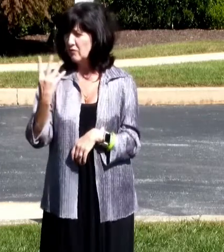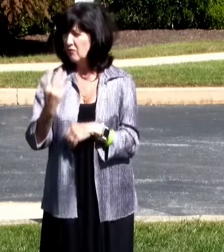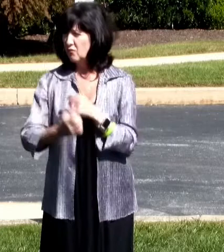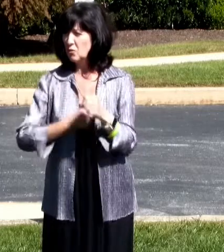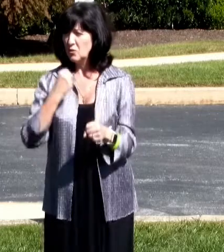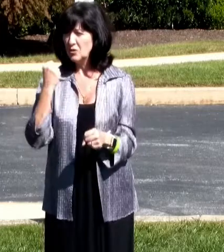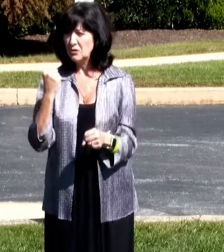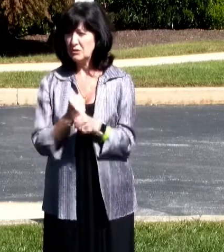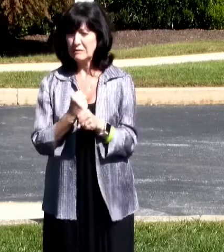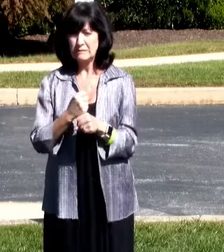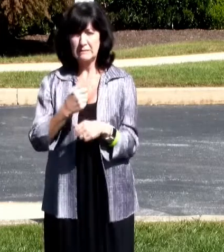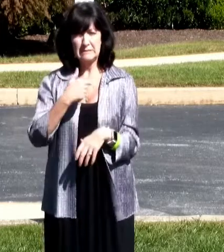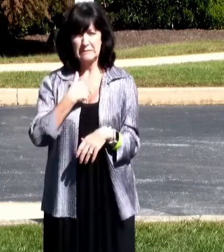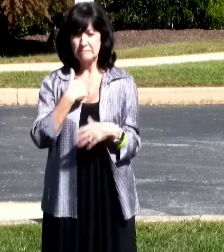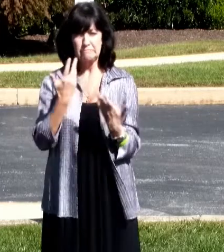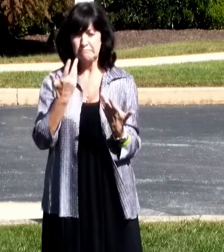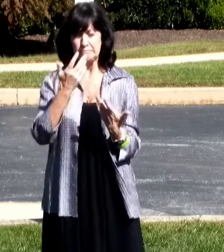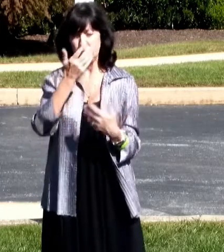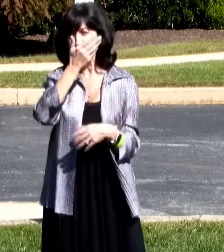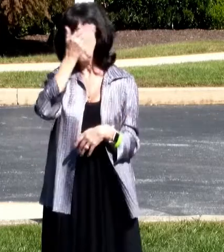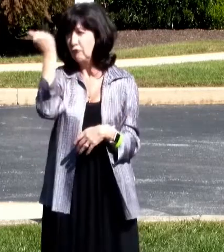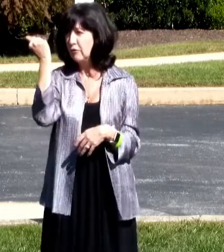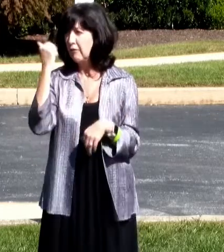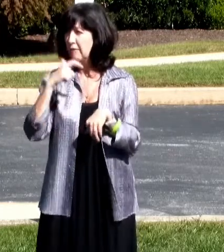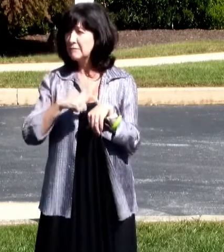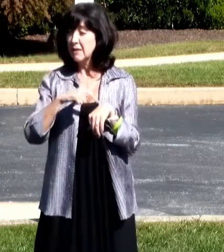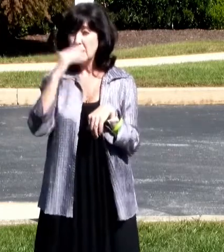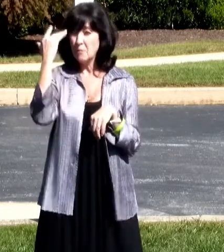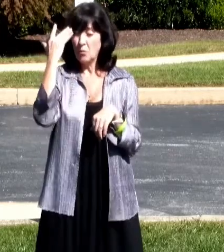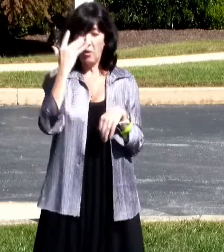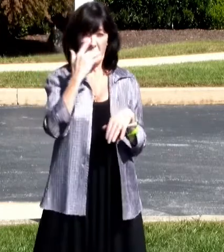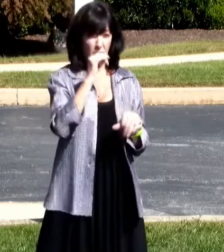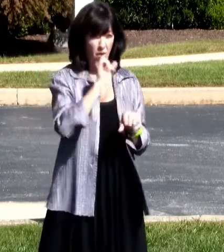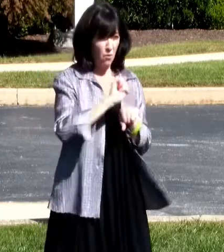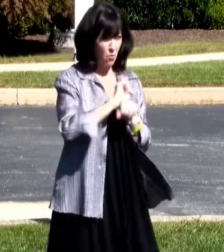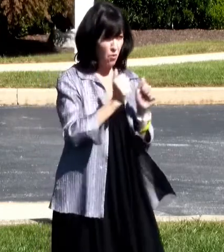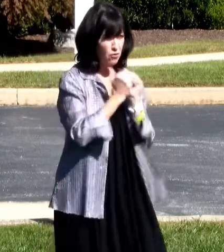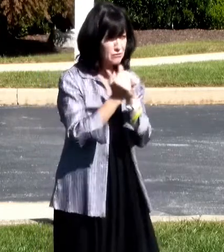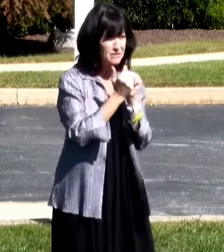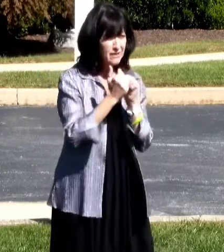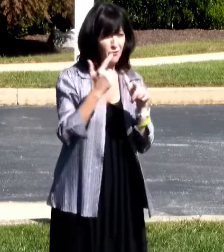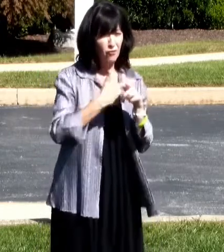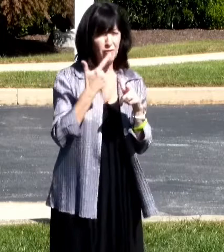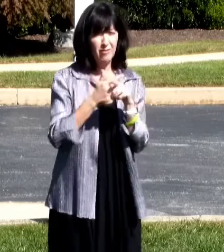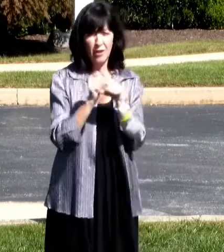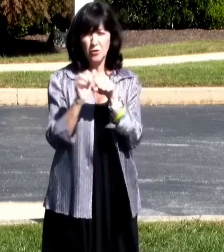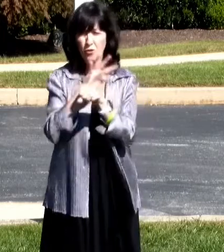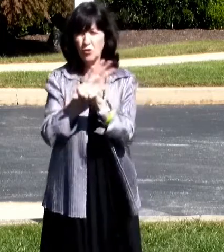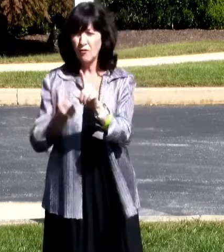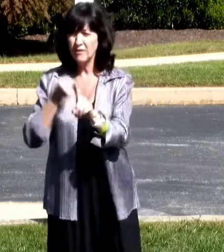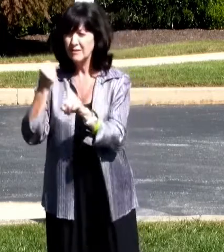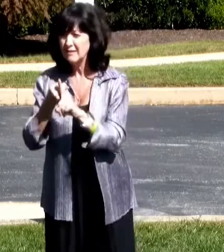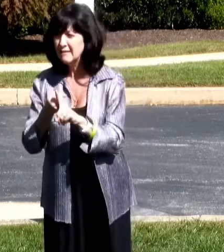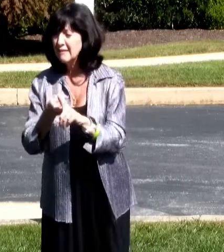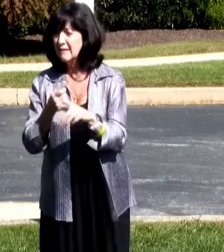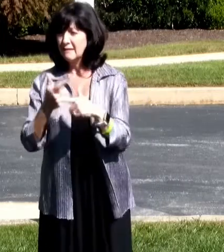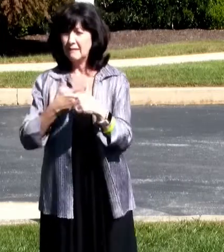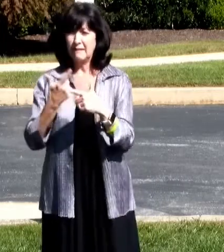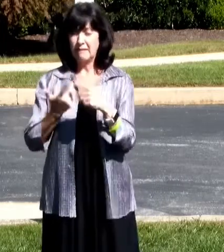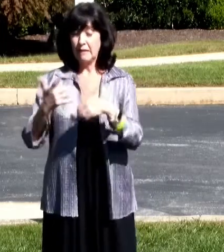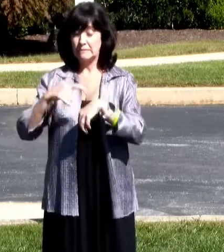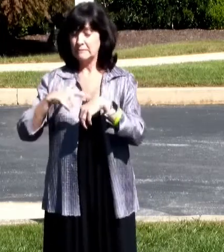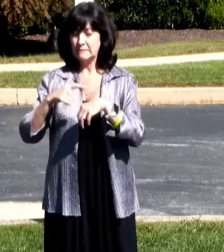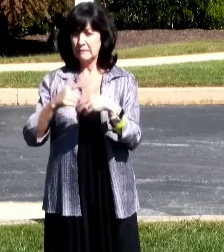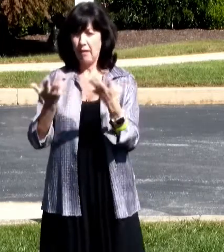losing track because one of those was a COVID year, and there's count for like 10, I think. But we started this with this vision